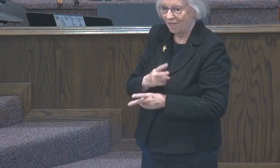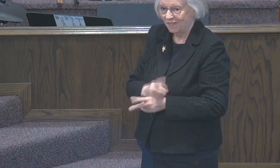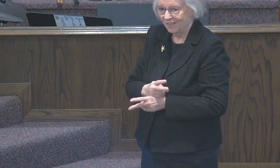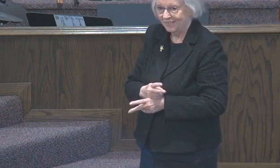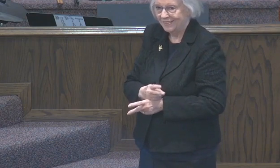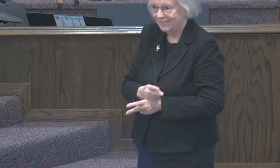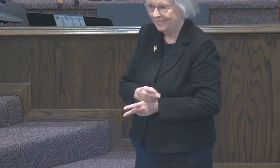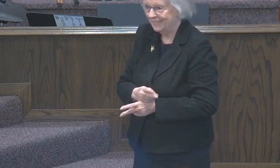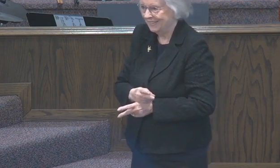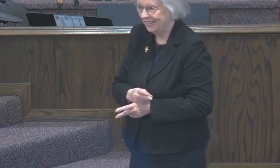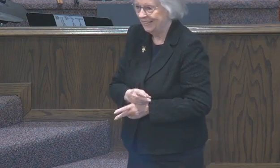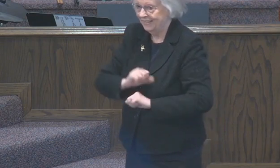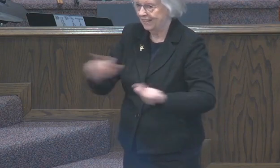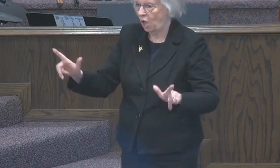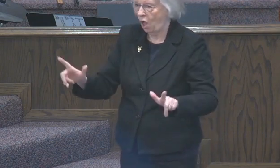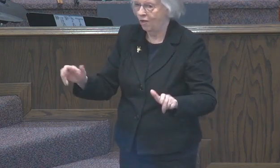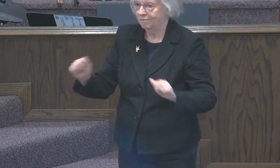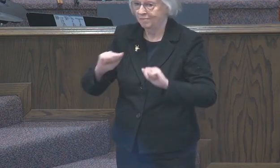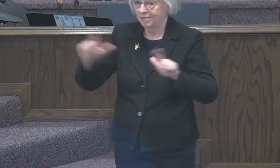I saw that.